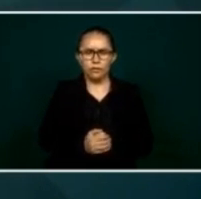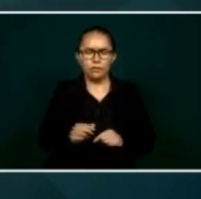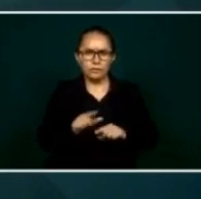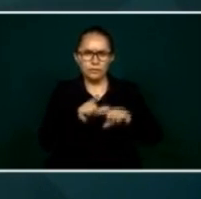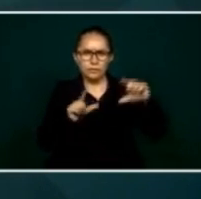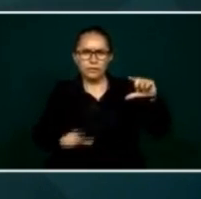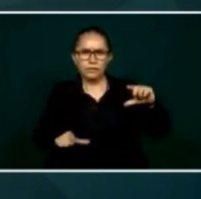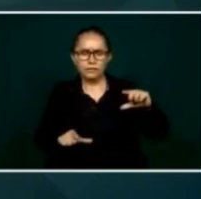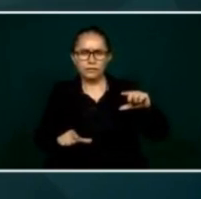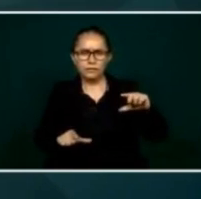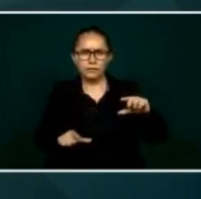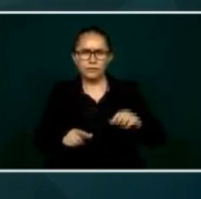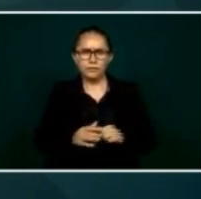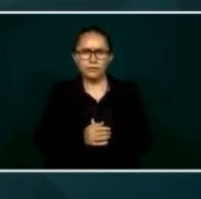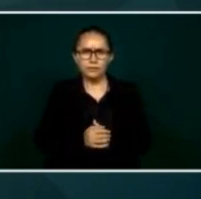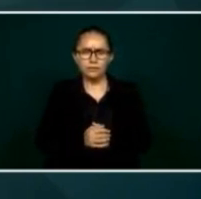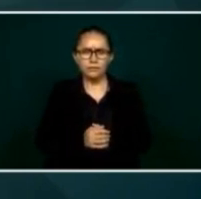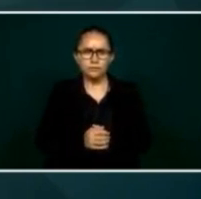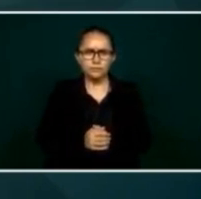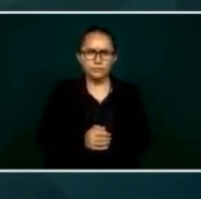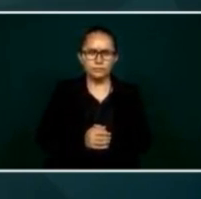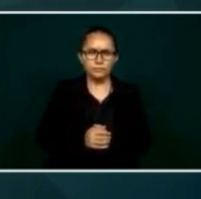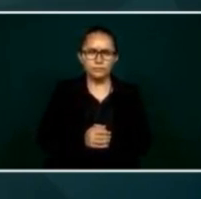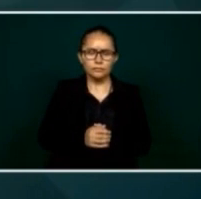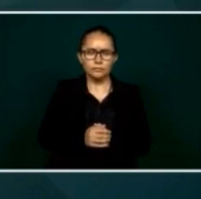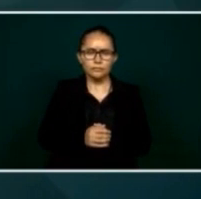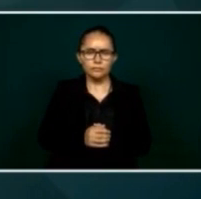not only to what's happening on a national level.